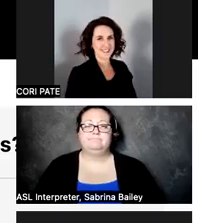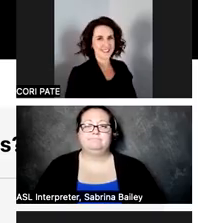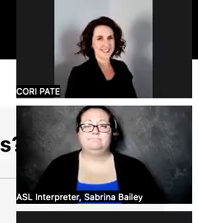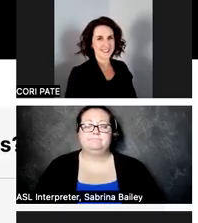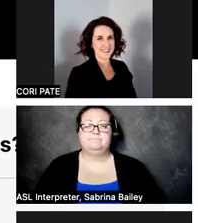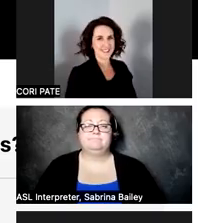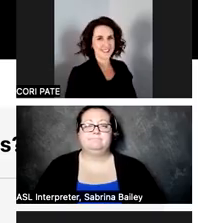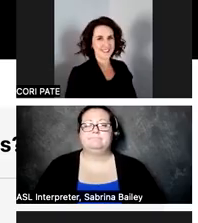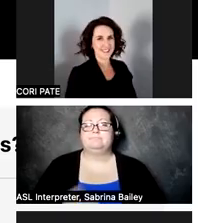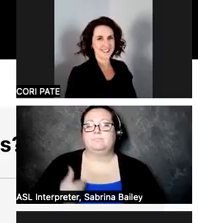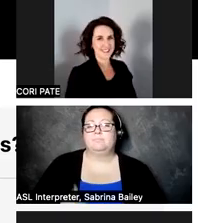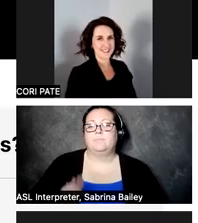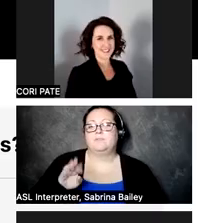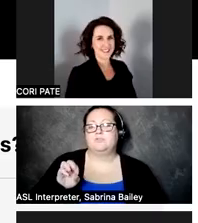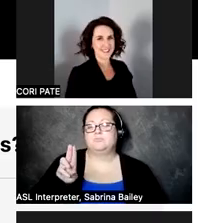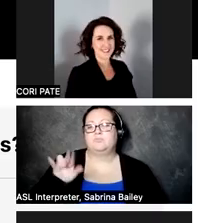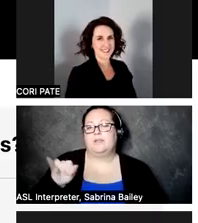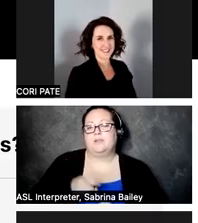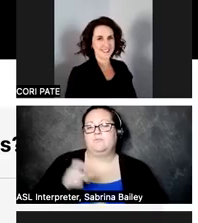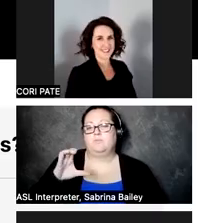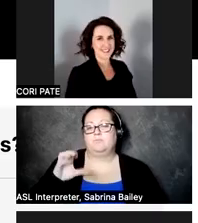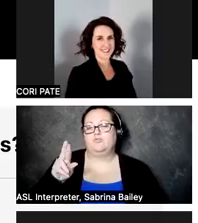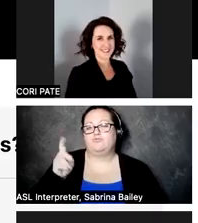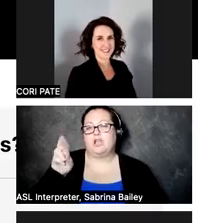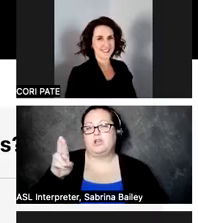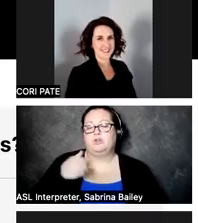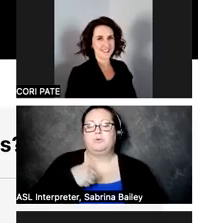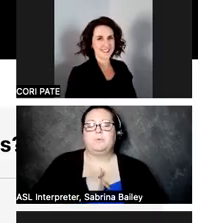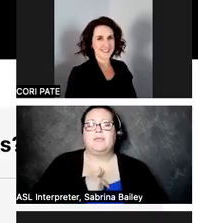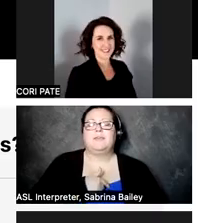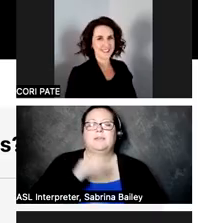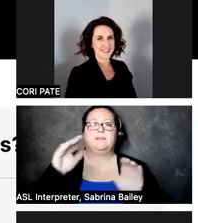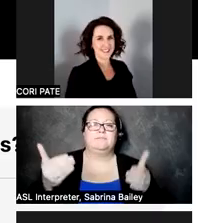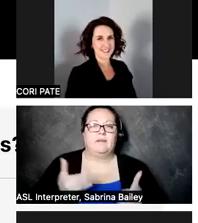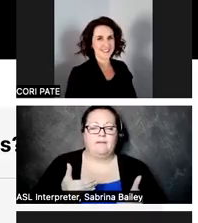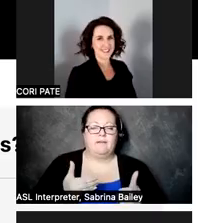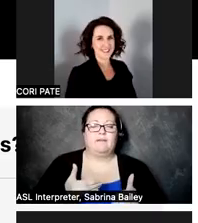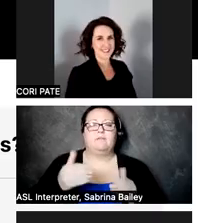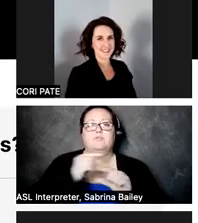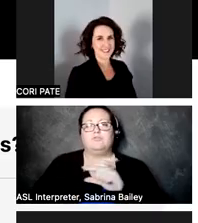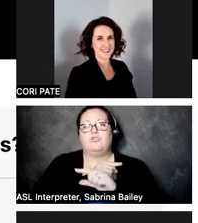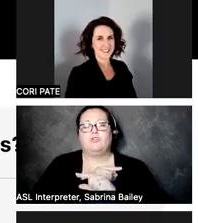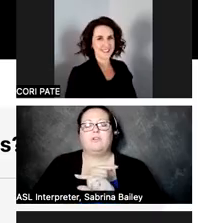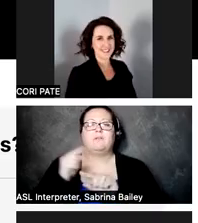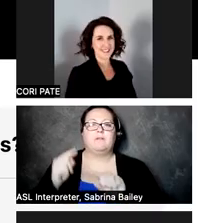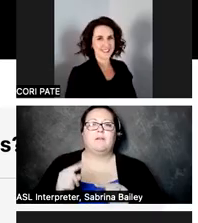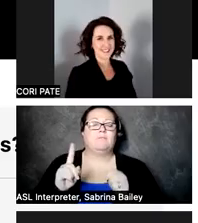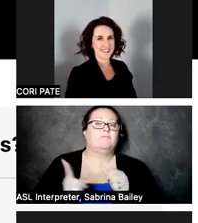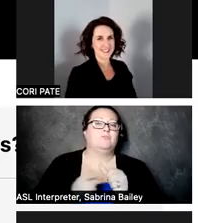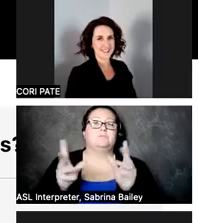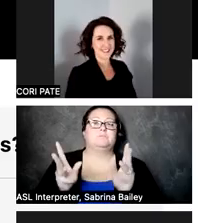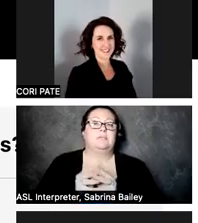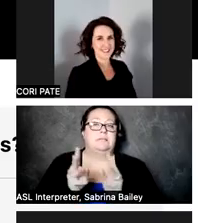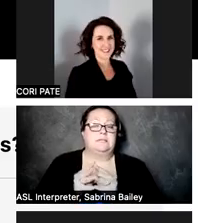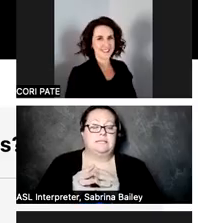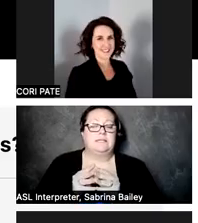This is Brandy from Kreider. We invite guardians to their very first meeting.